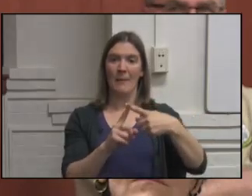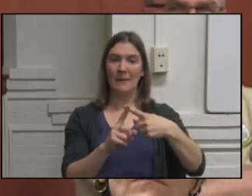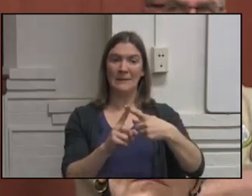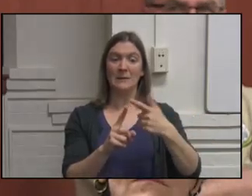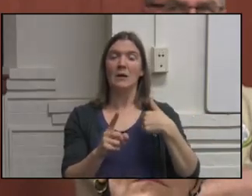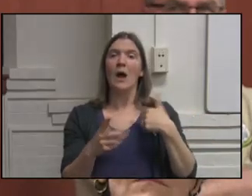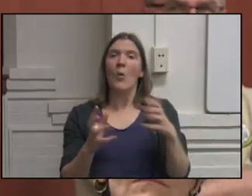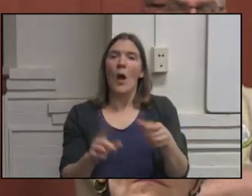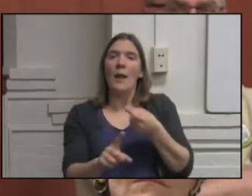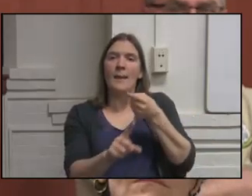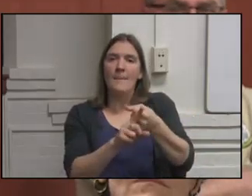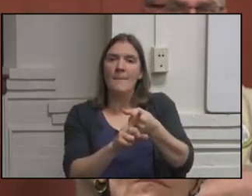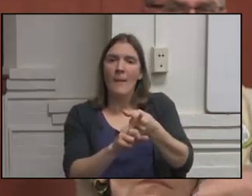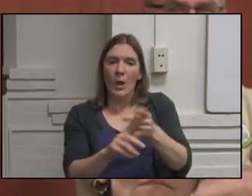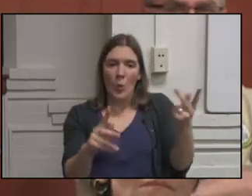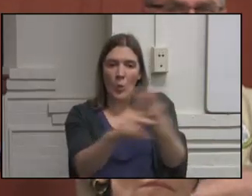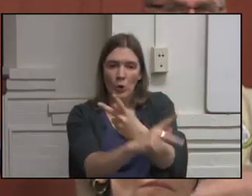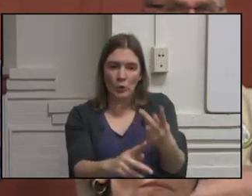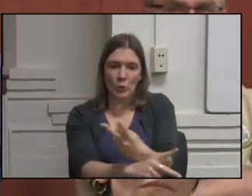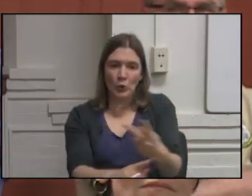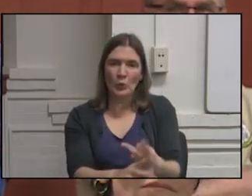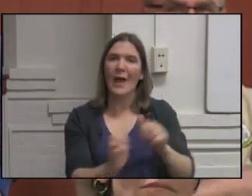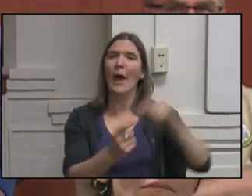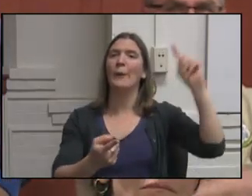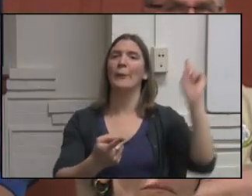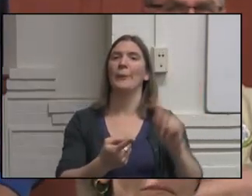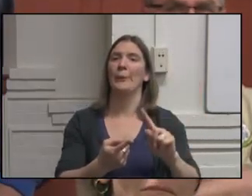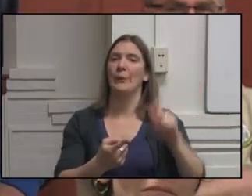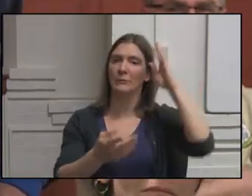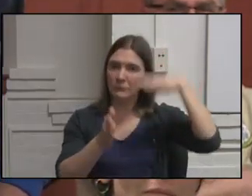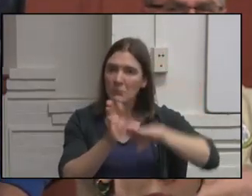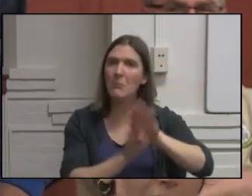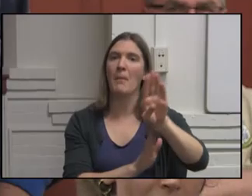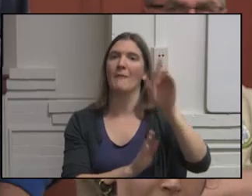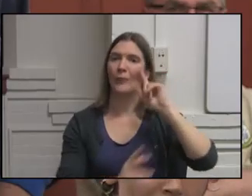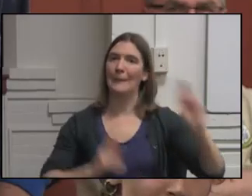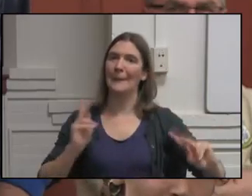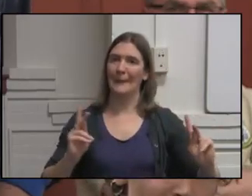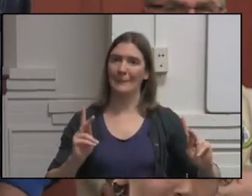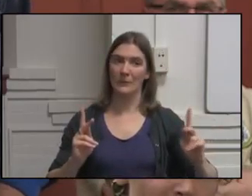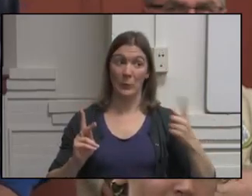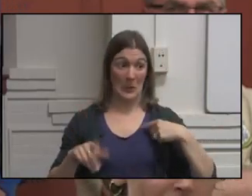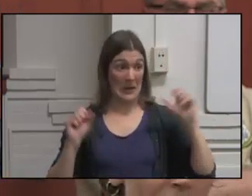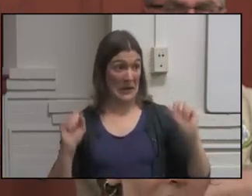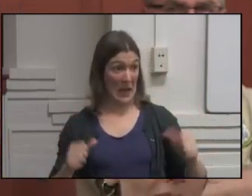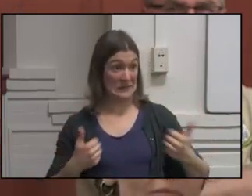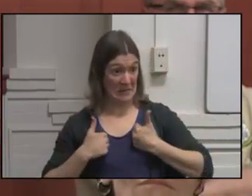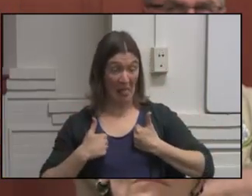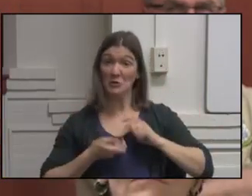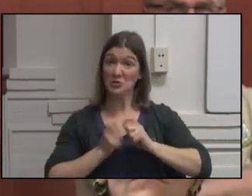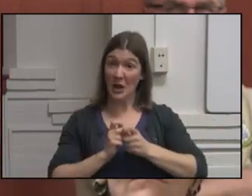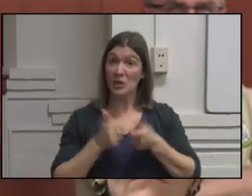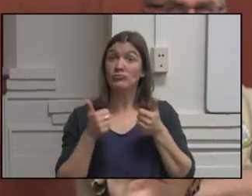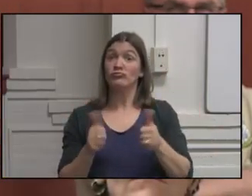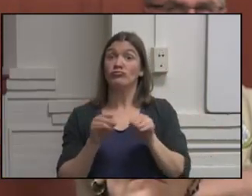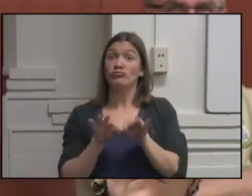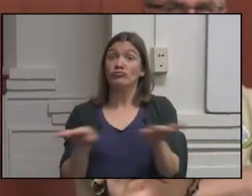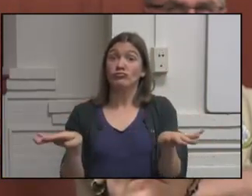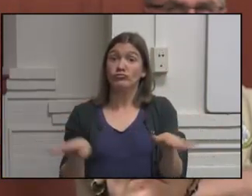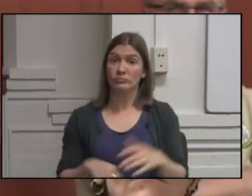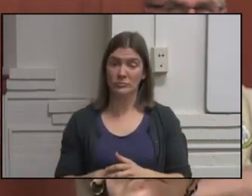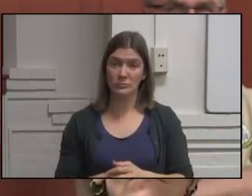impact, unsustainable impacts, to the greatest degree that we can here as we